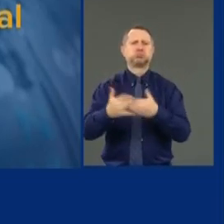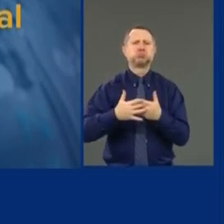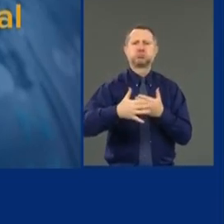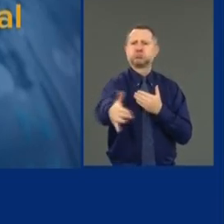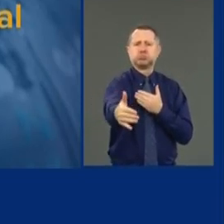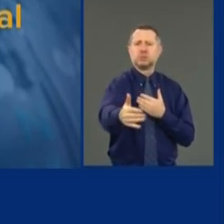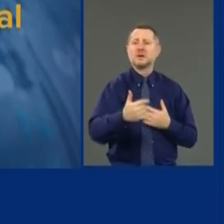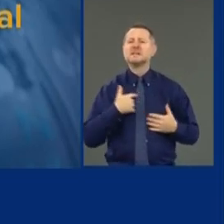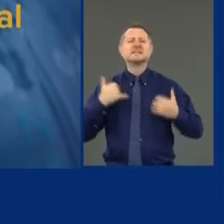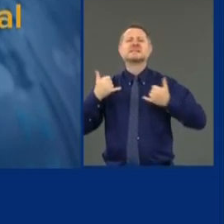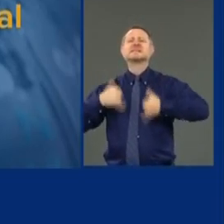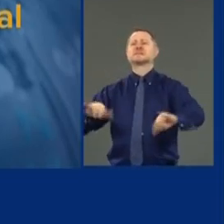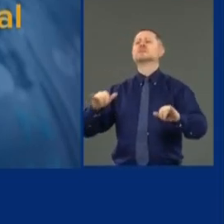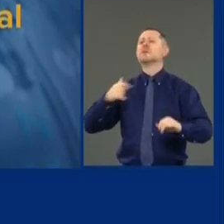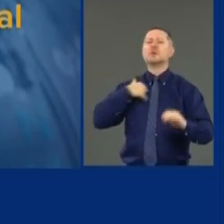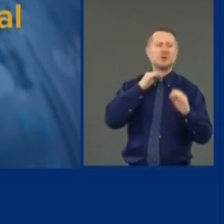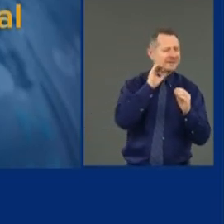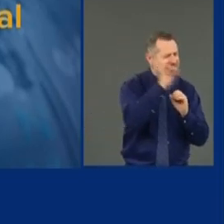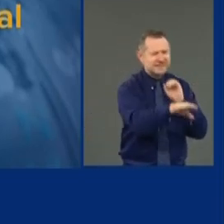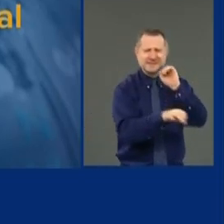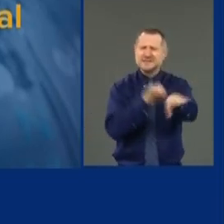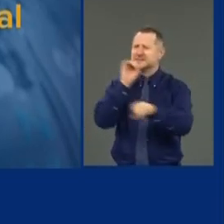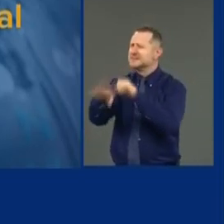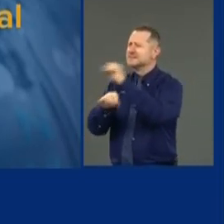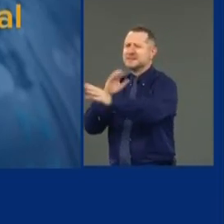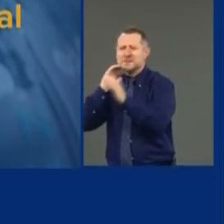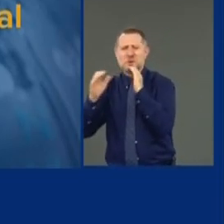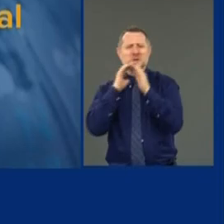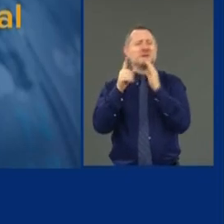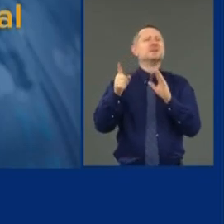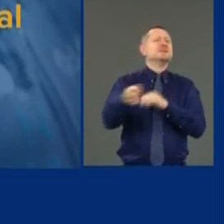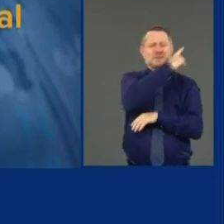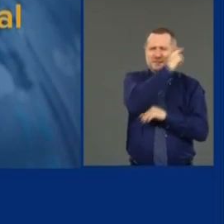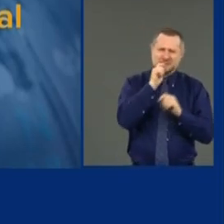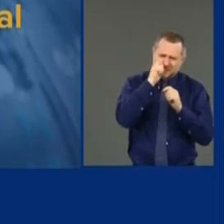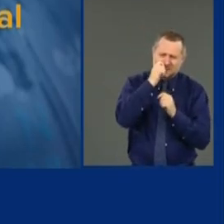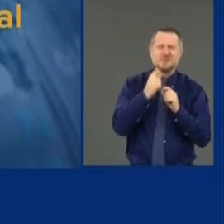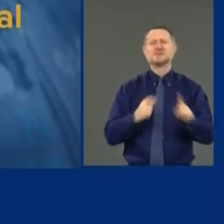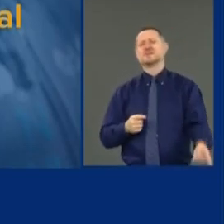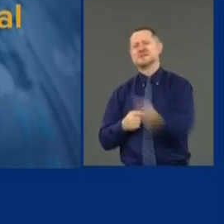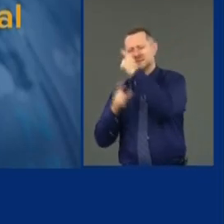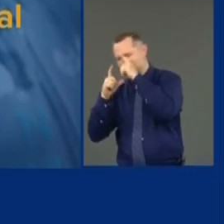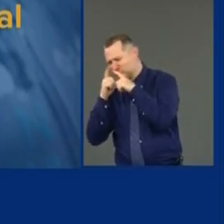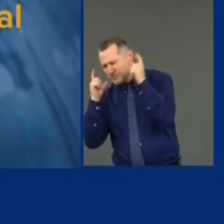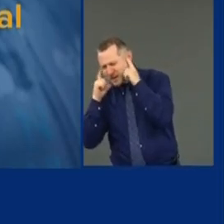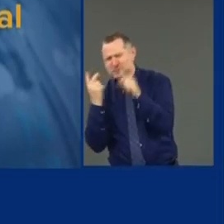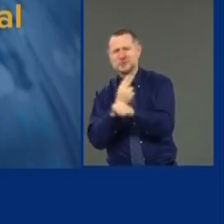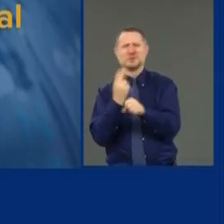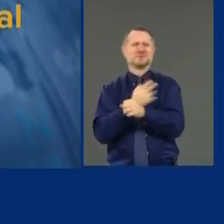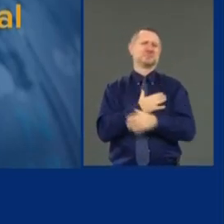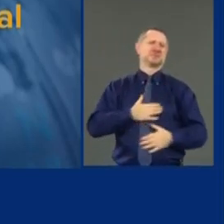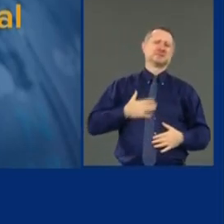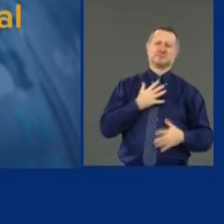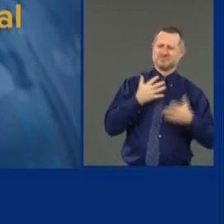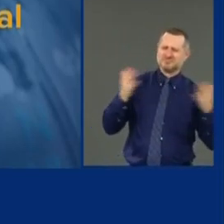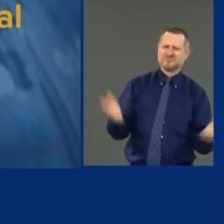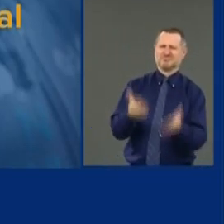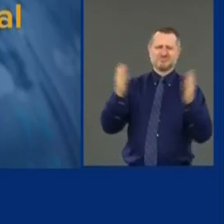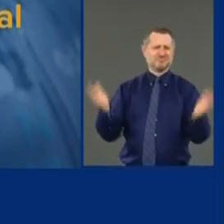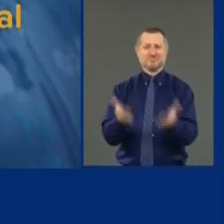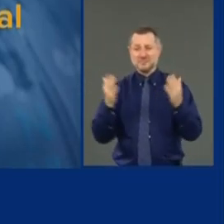to people how important it is to take tests and wear masks, etc. I have, at times,